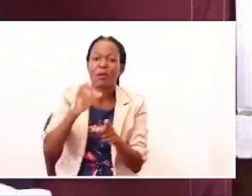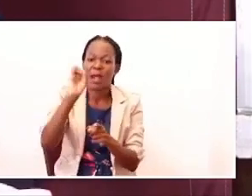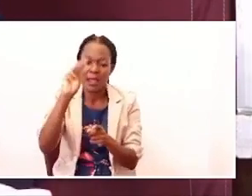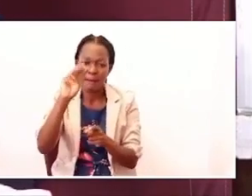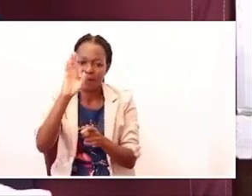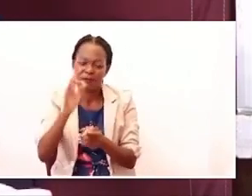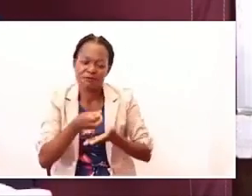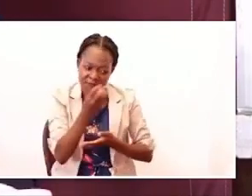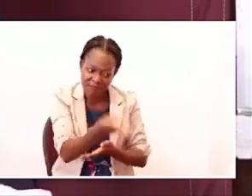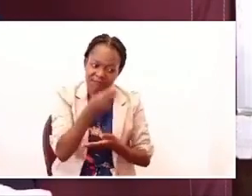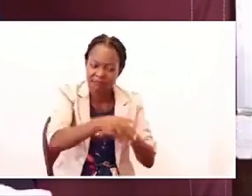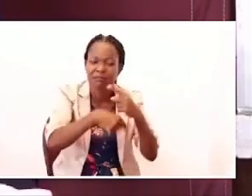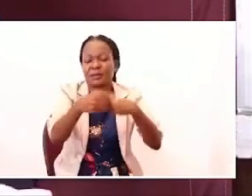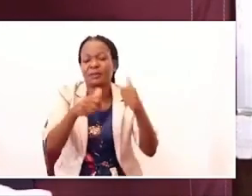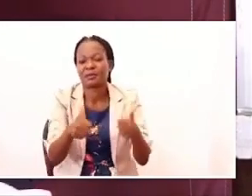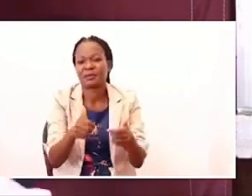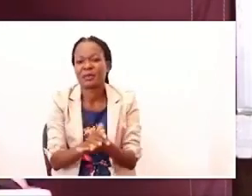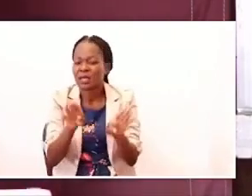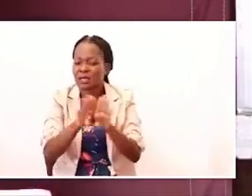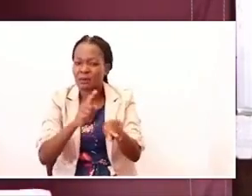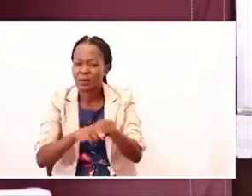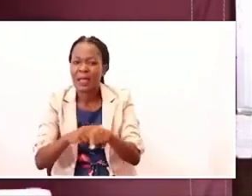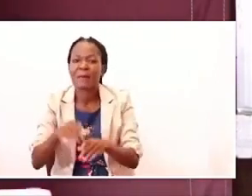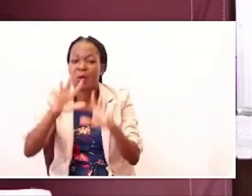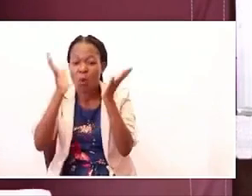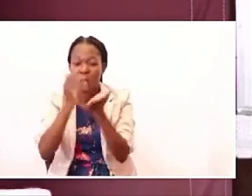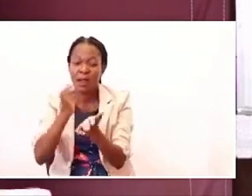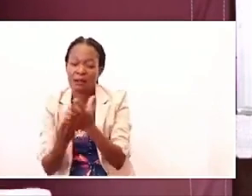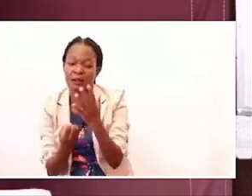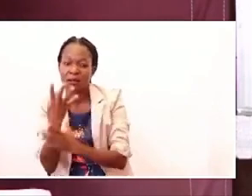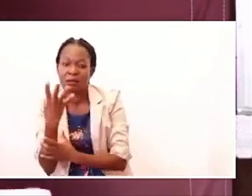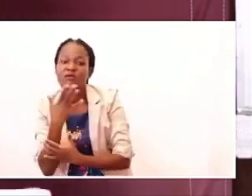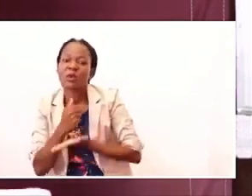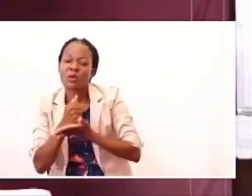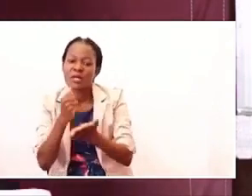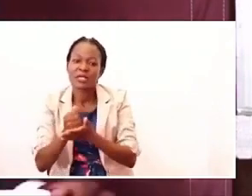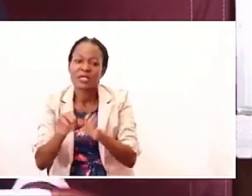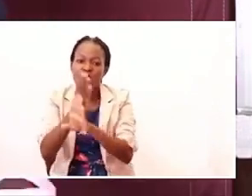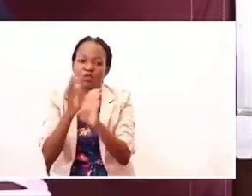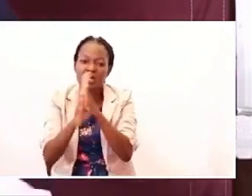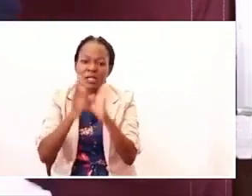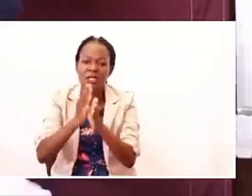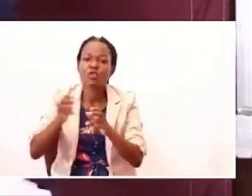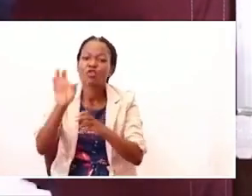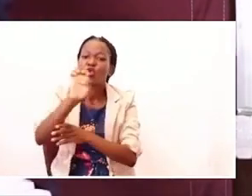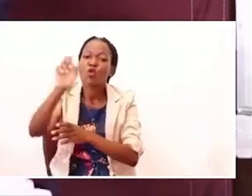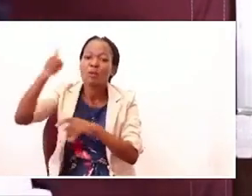World Bank was established in order to finance the reconstruction of Europe at the end of the Second World